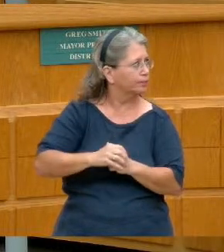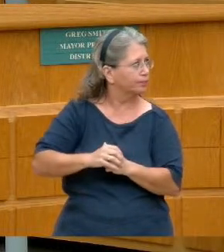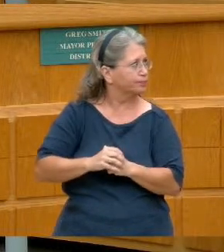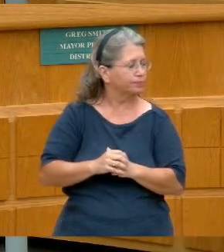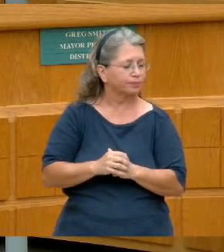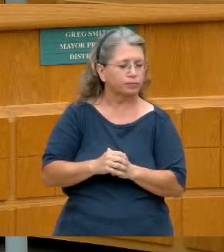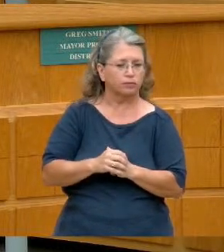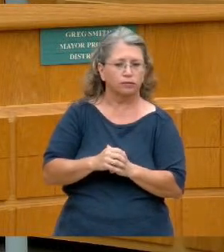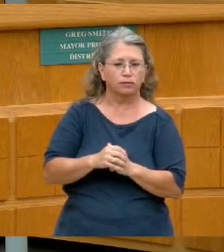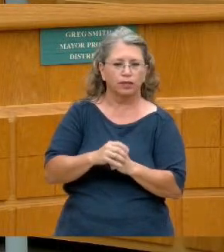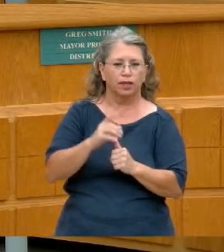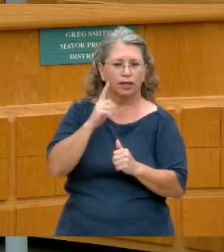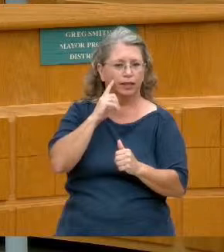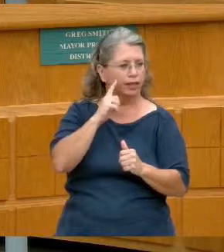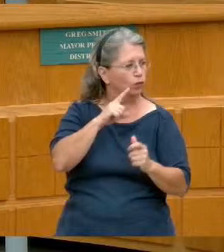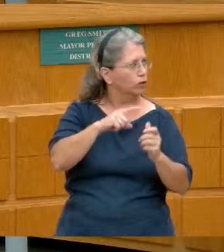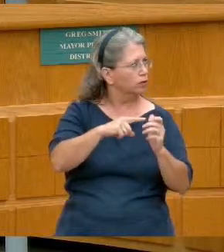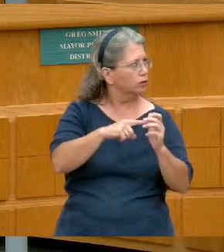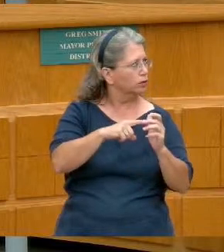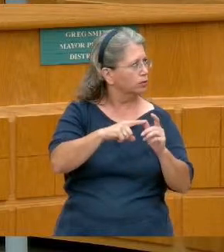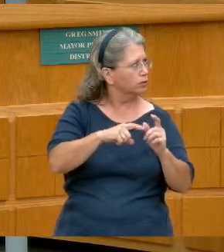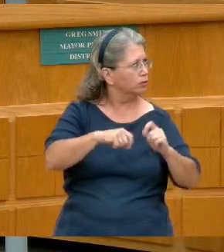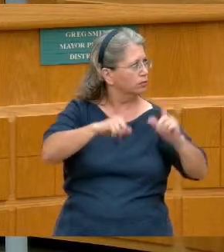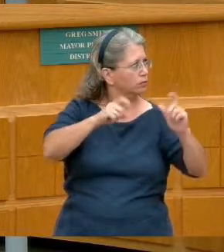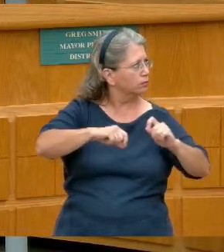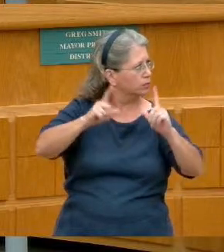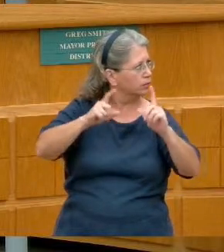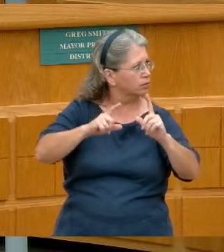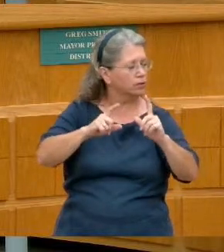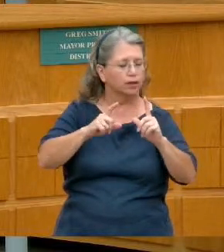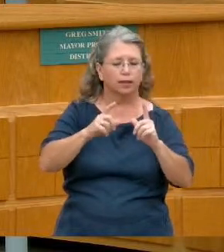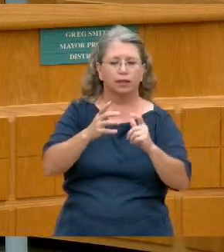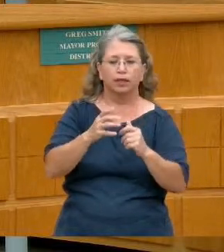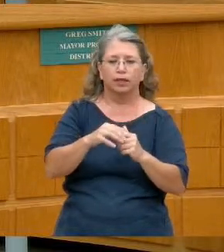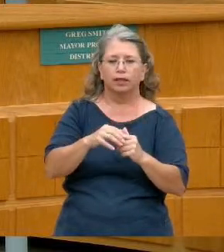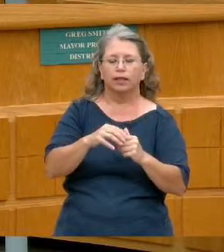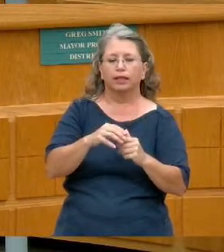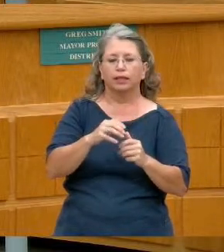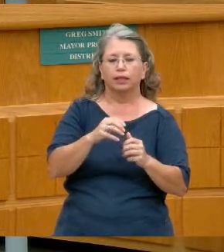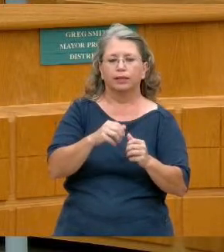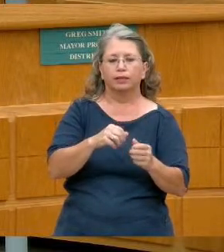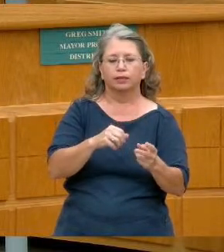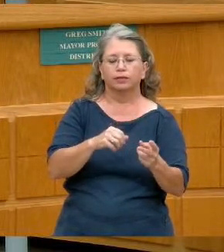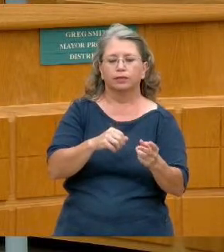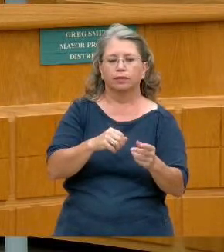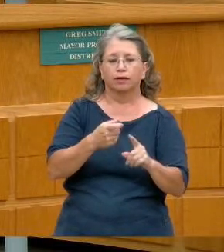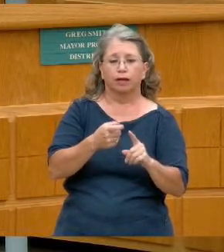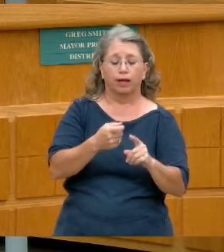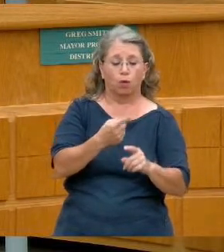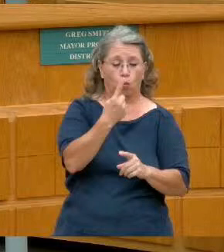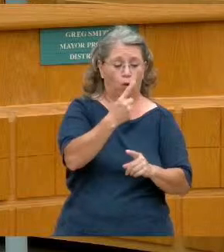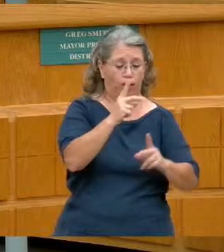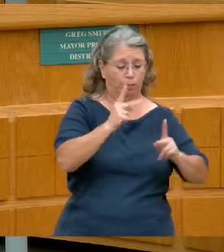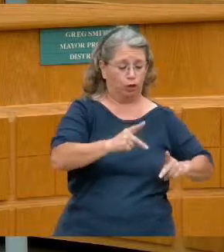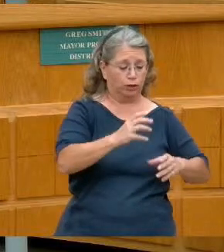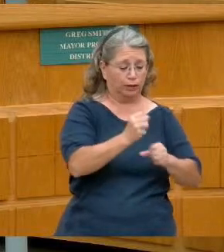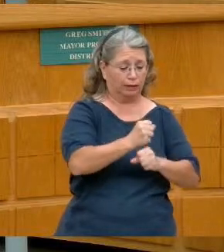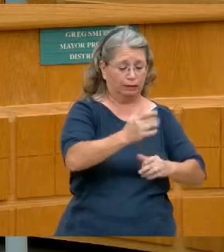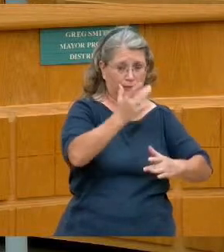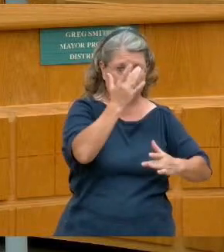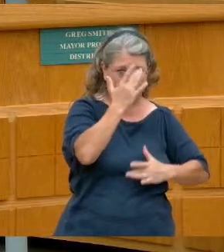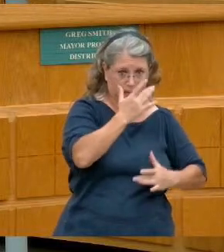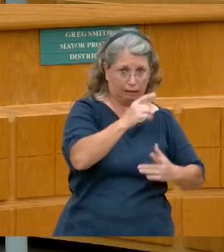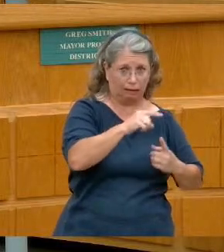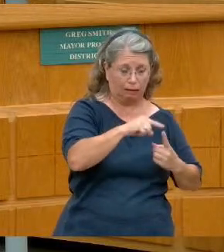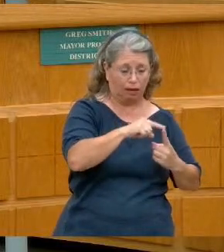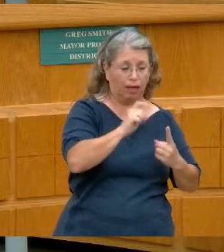animation, let's see, well, I can't get it to go now, was 2 additional people getting infected for every 1 person that's contagious. And